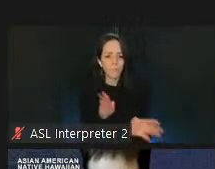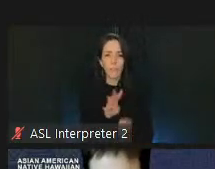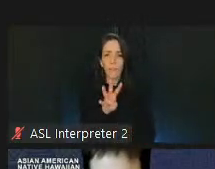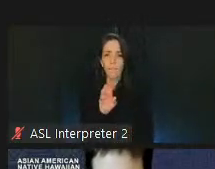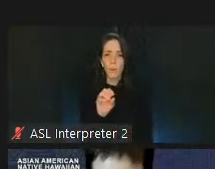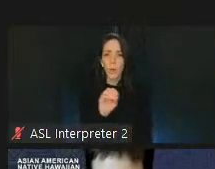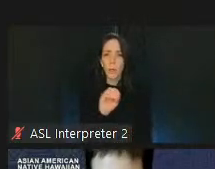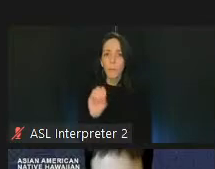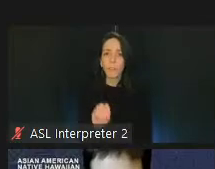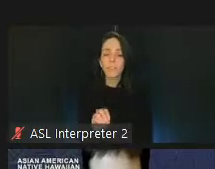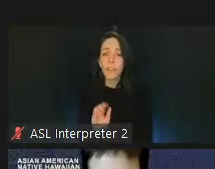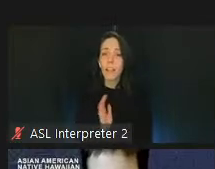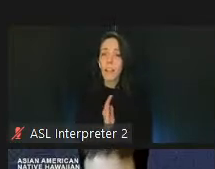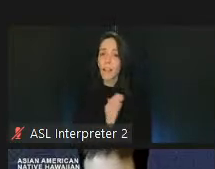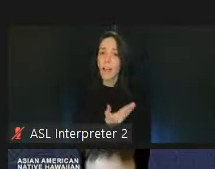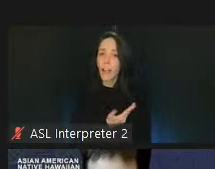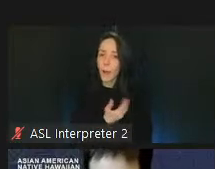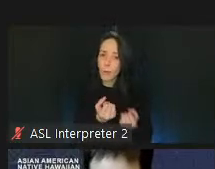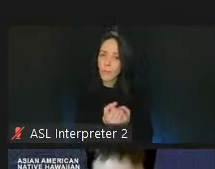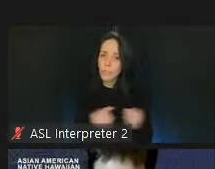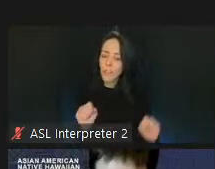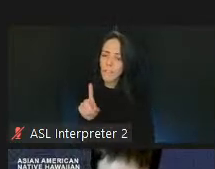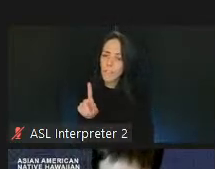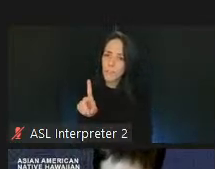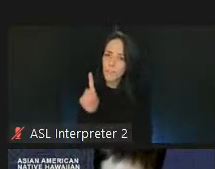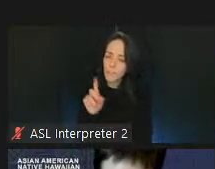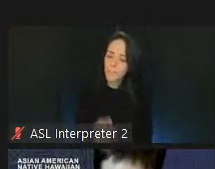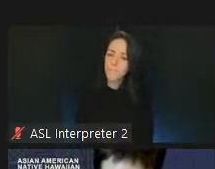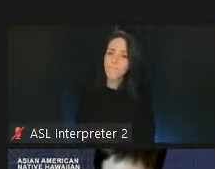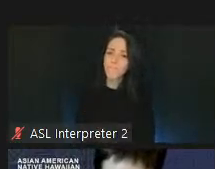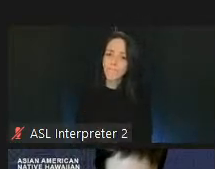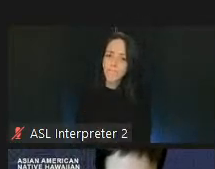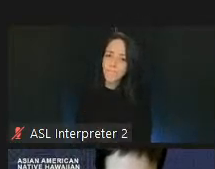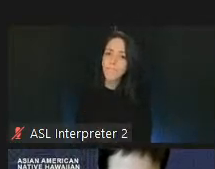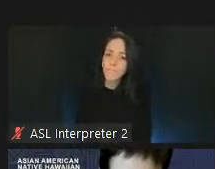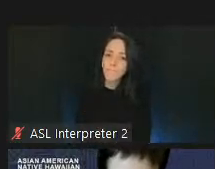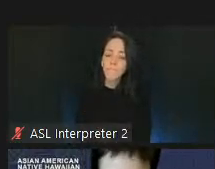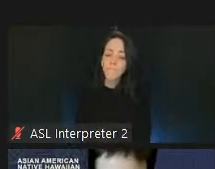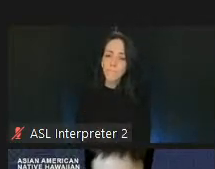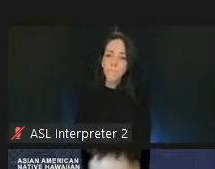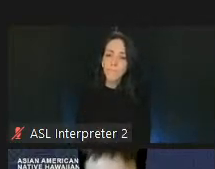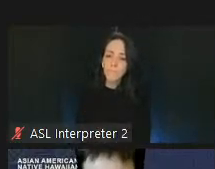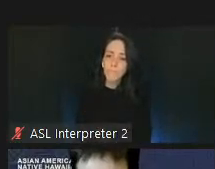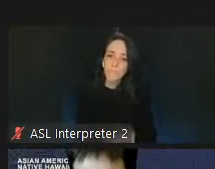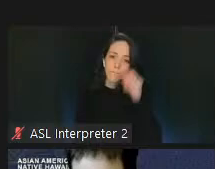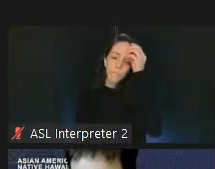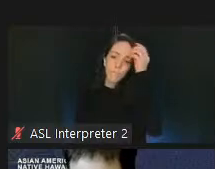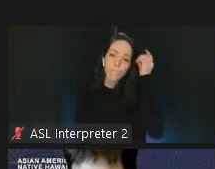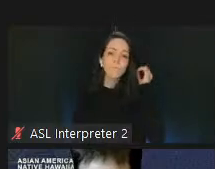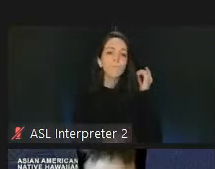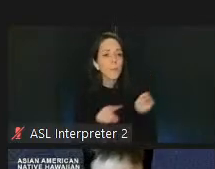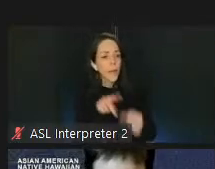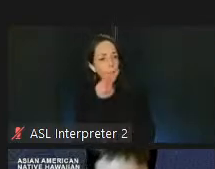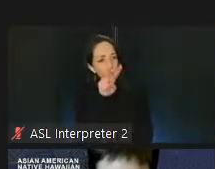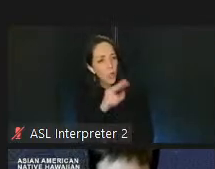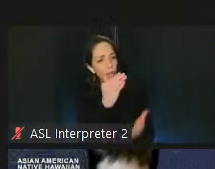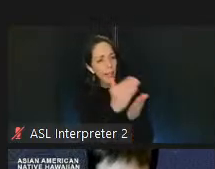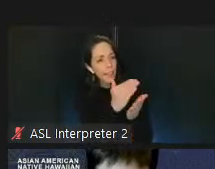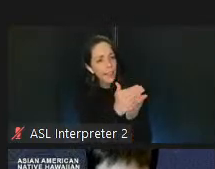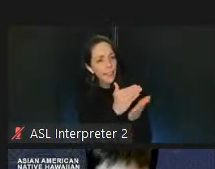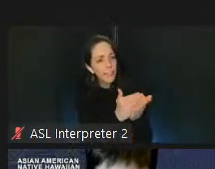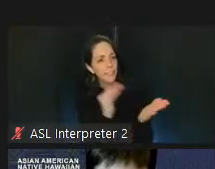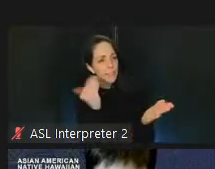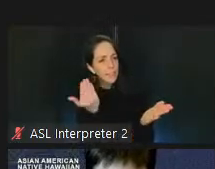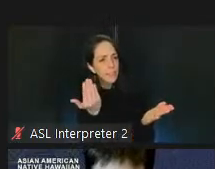our safety, in keeping us safe. So this, when I look at this in just in general, it kind of looks to be a bit of